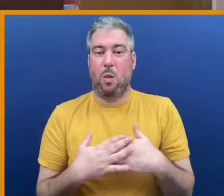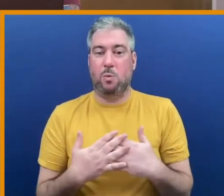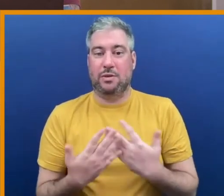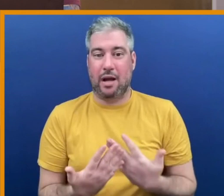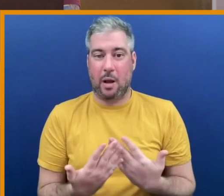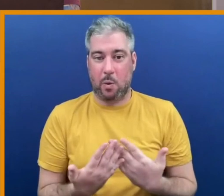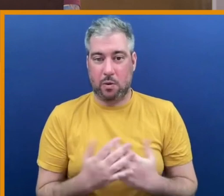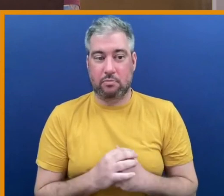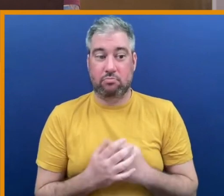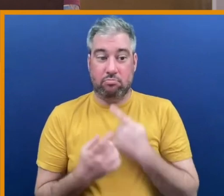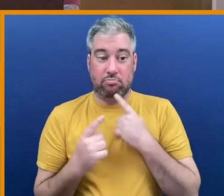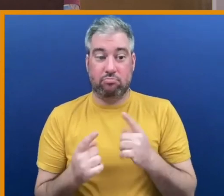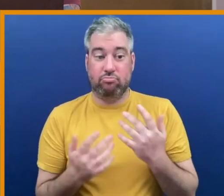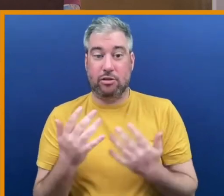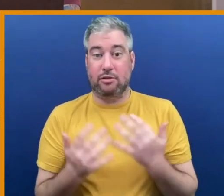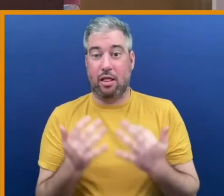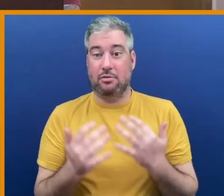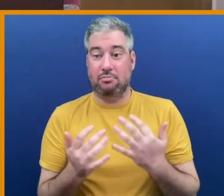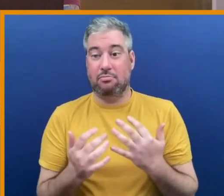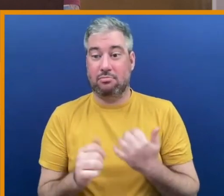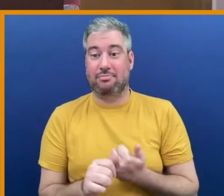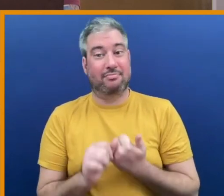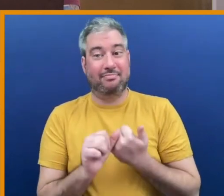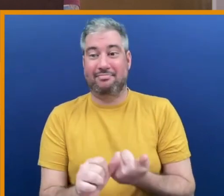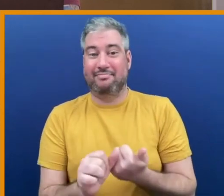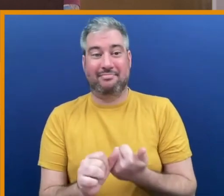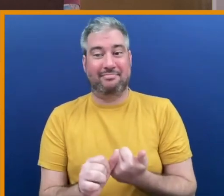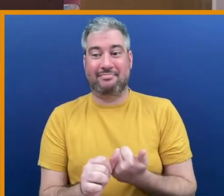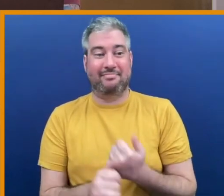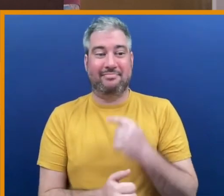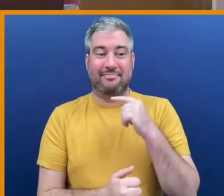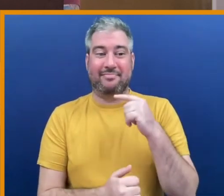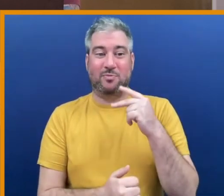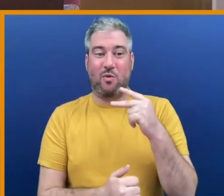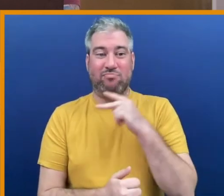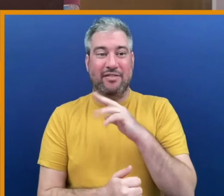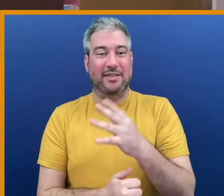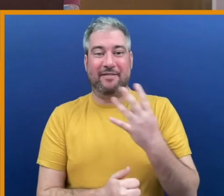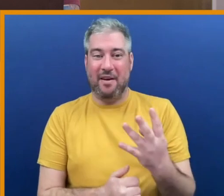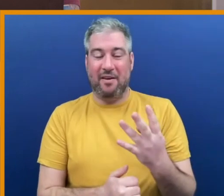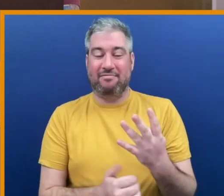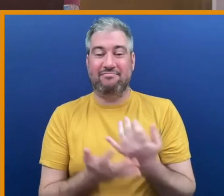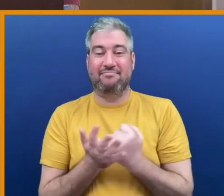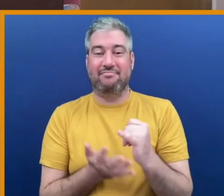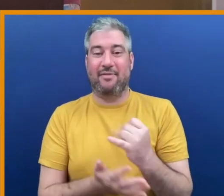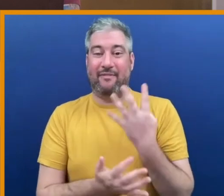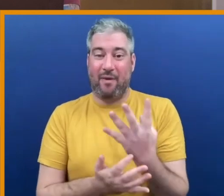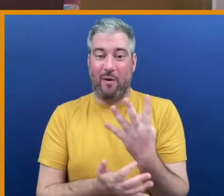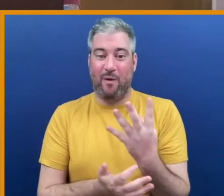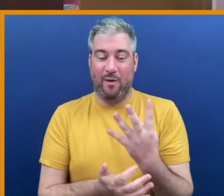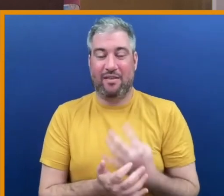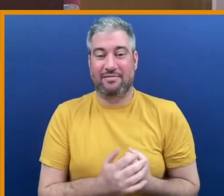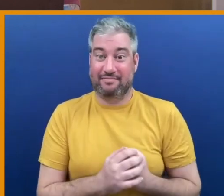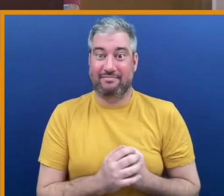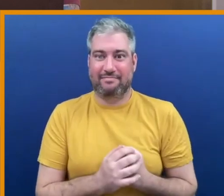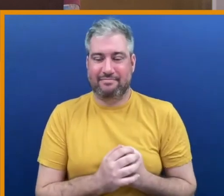have 244 votes and against we have 4. So that amendment is very clearly carried. We now